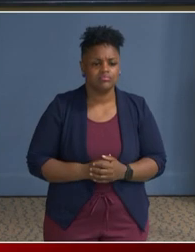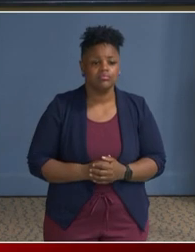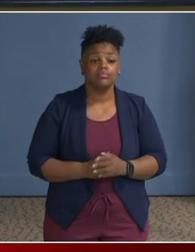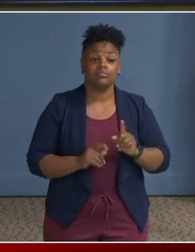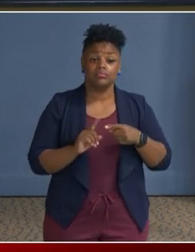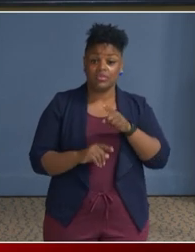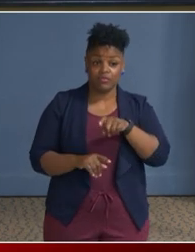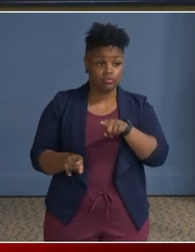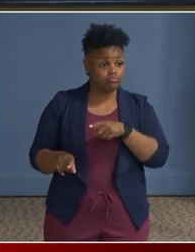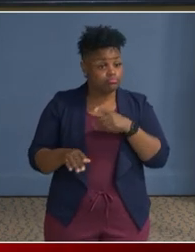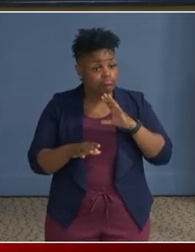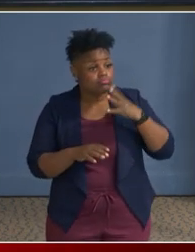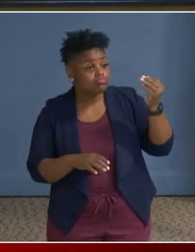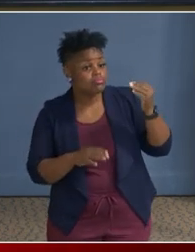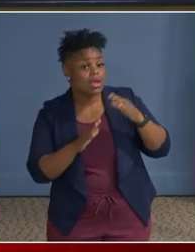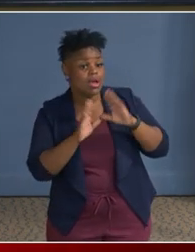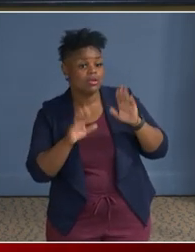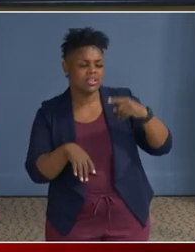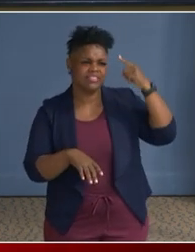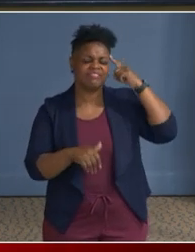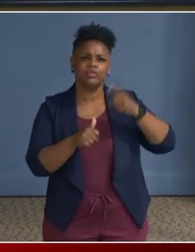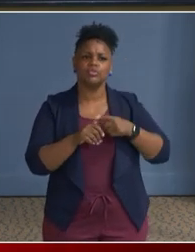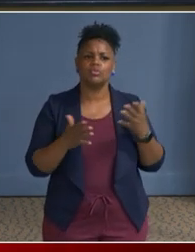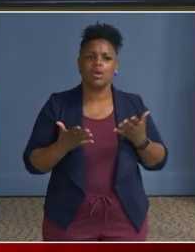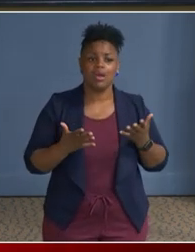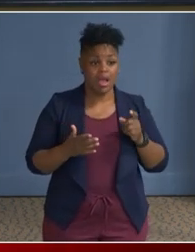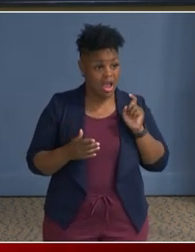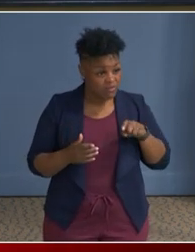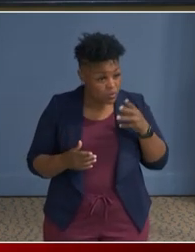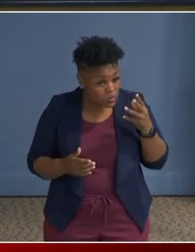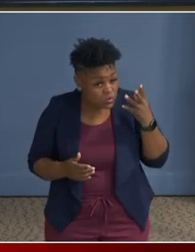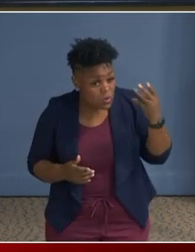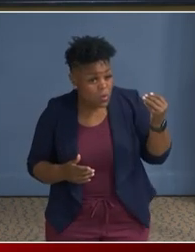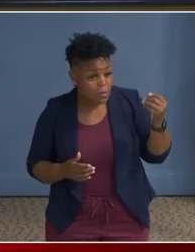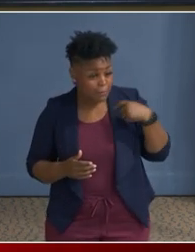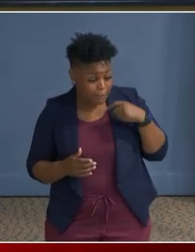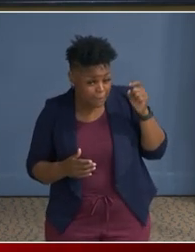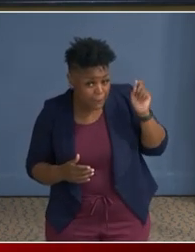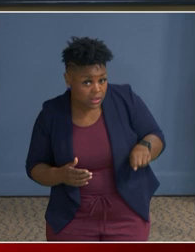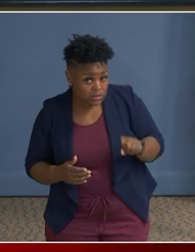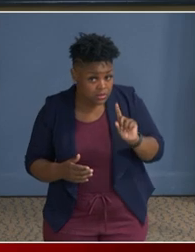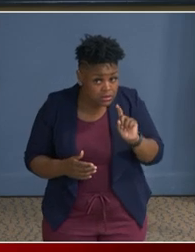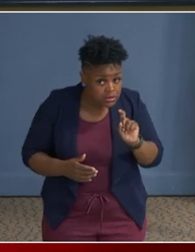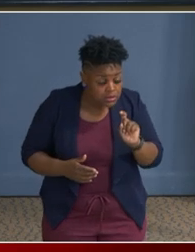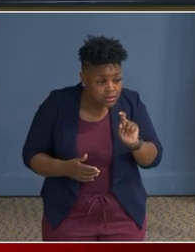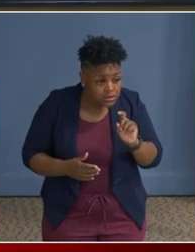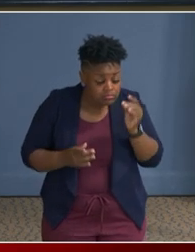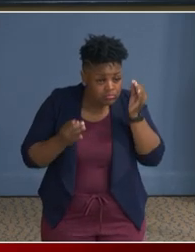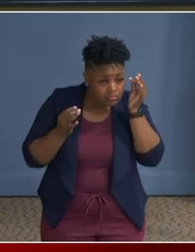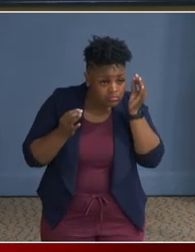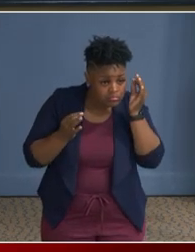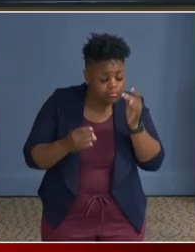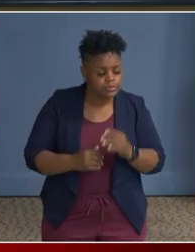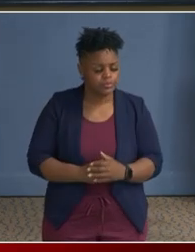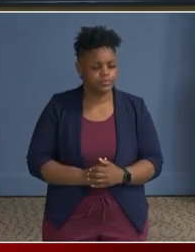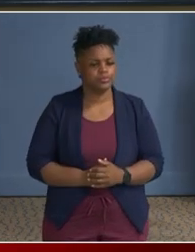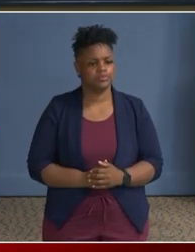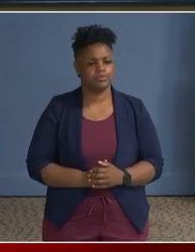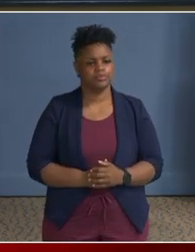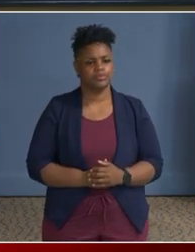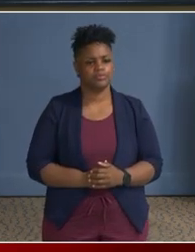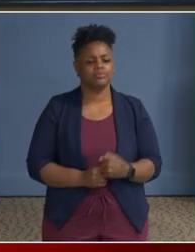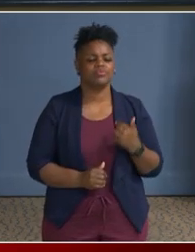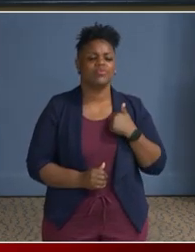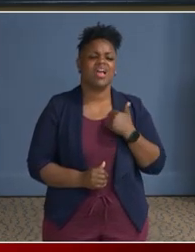house, and that is, do I need to be there? Do I need to be going where I'm going? We continue to make free